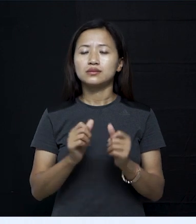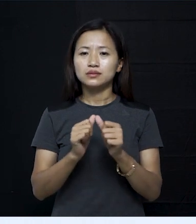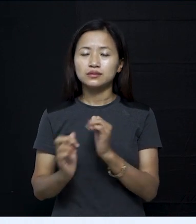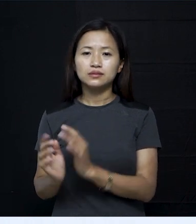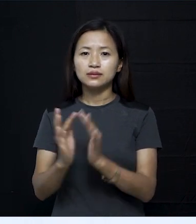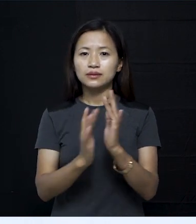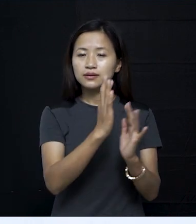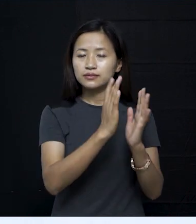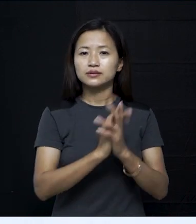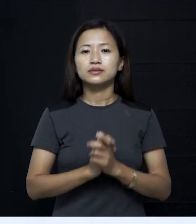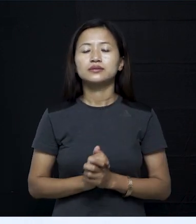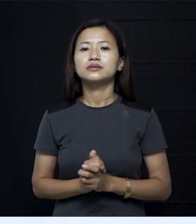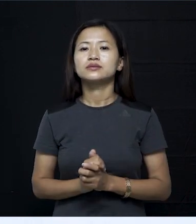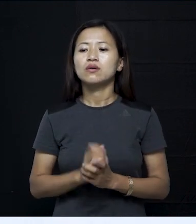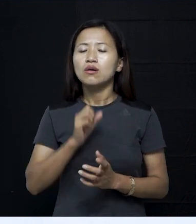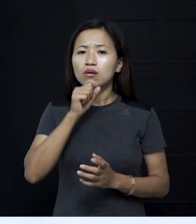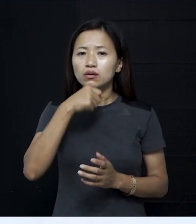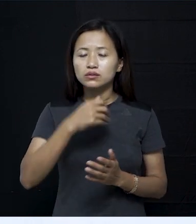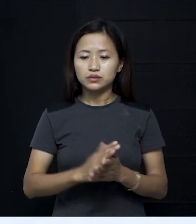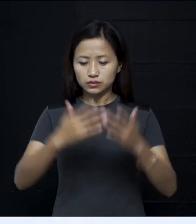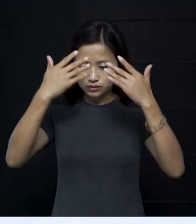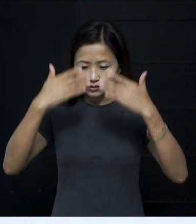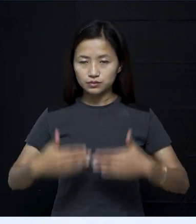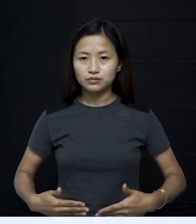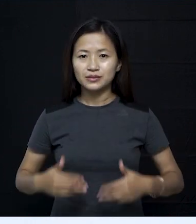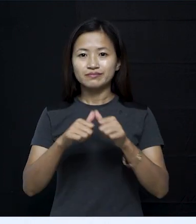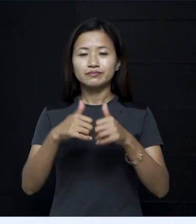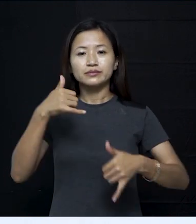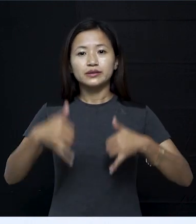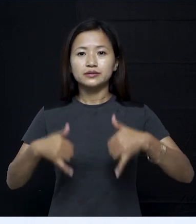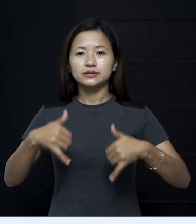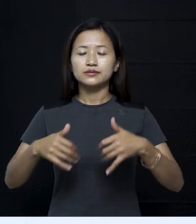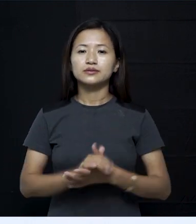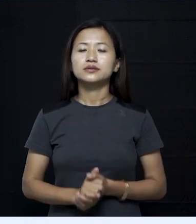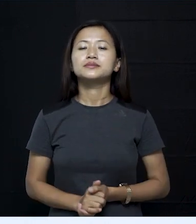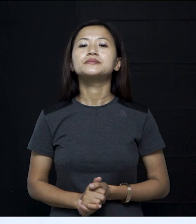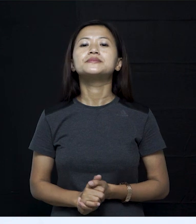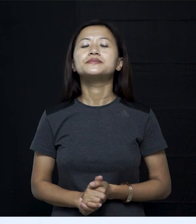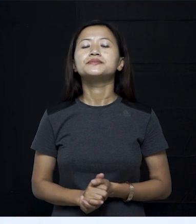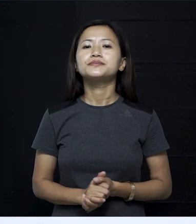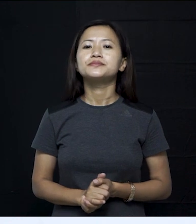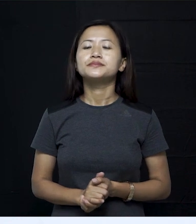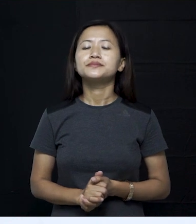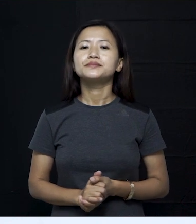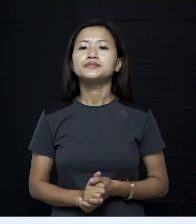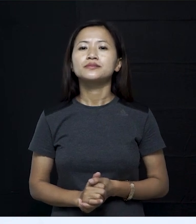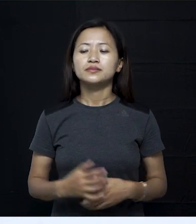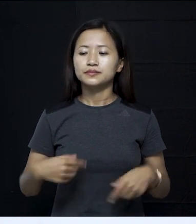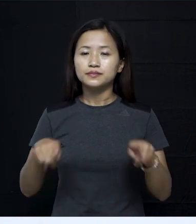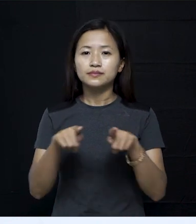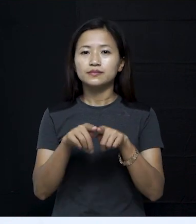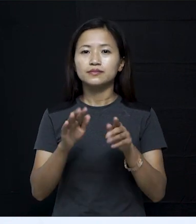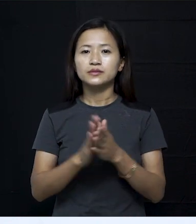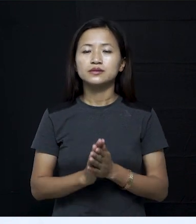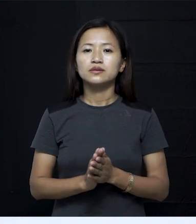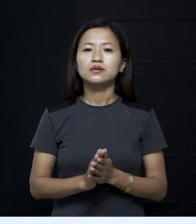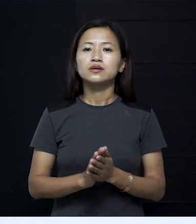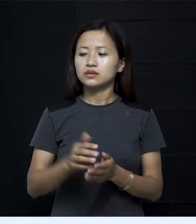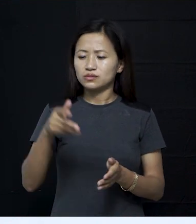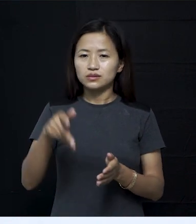agriculture, this is the oldest human activity, okay. It is one of the oldest human activity, and it